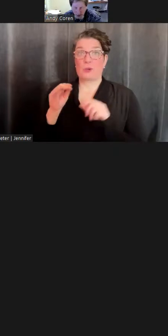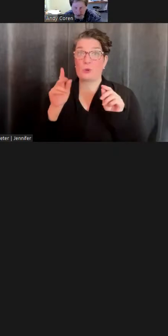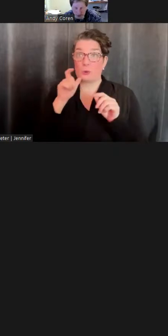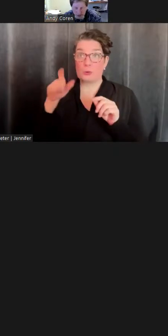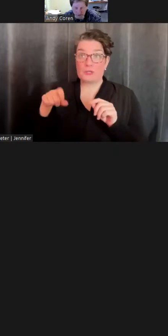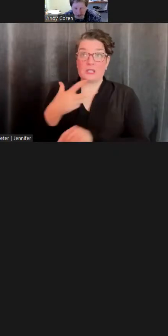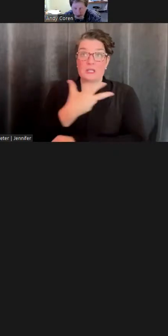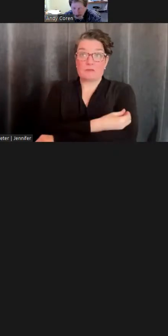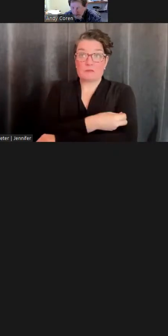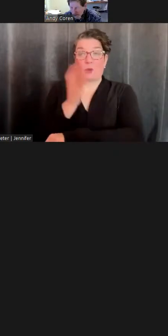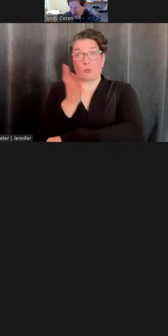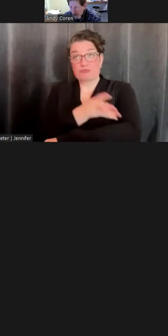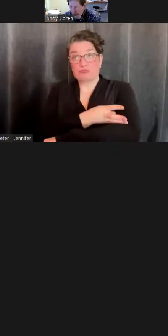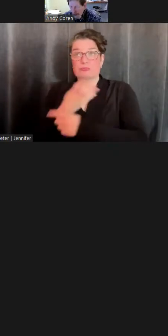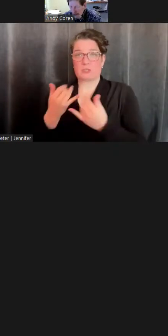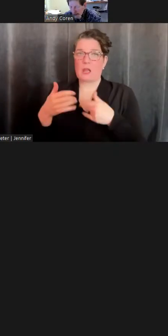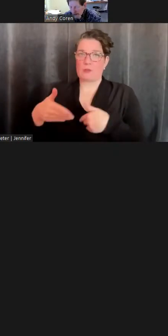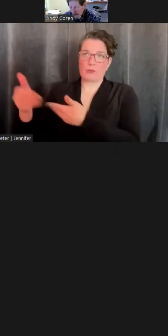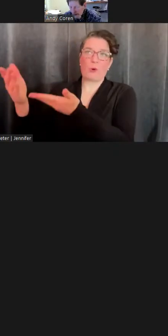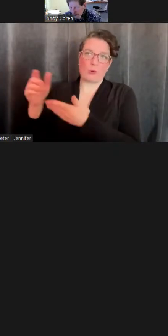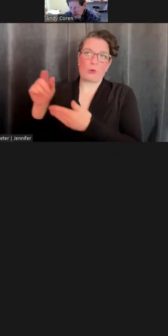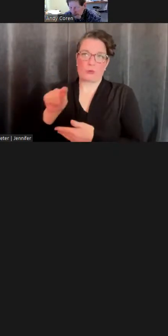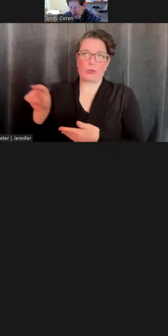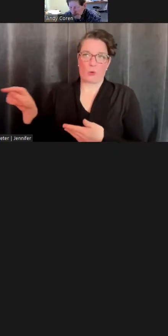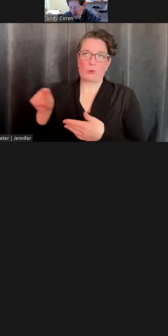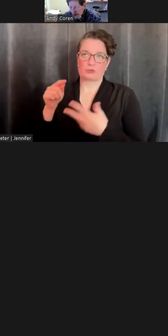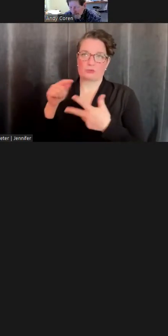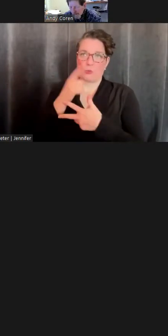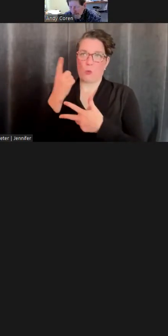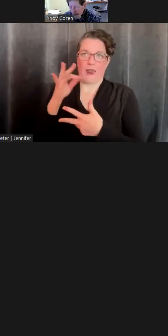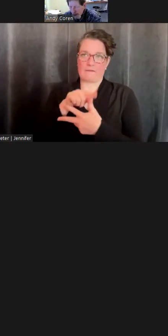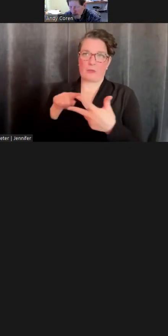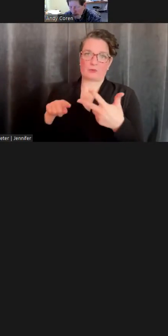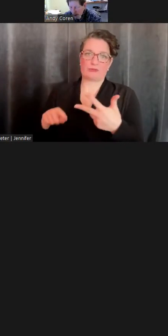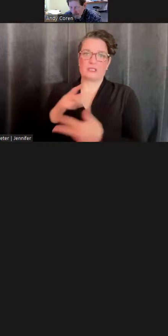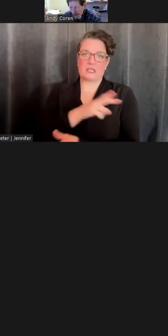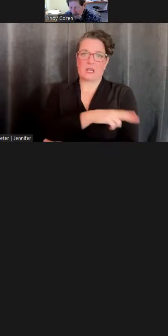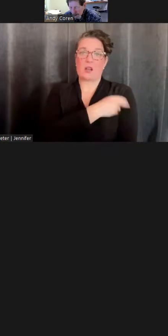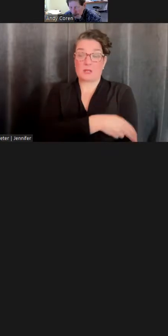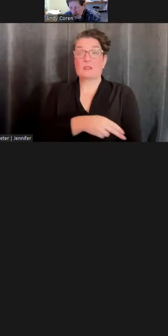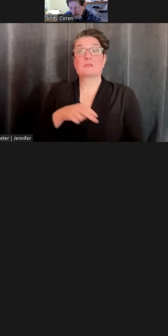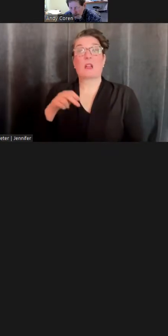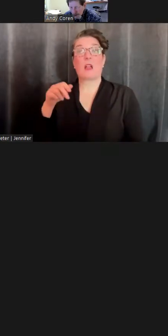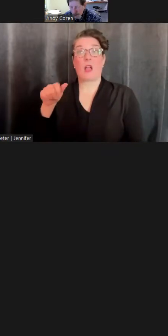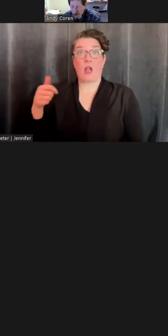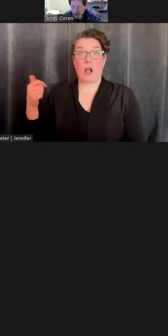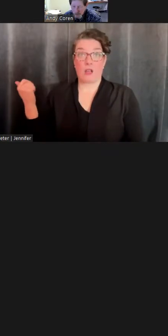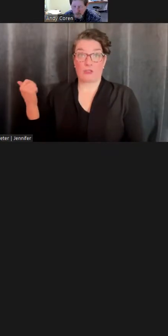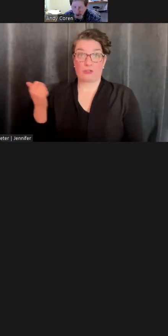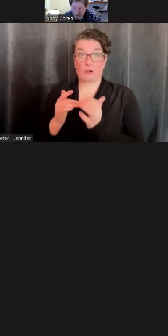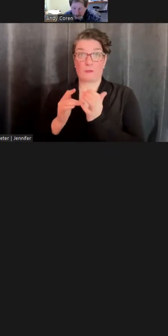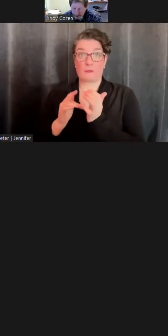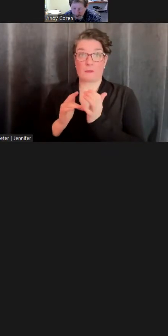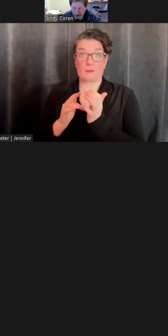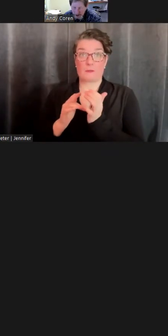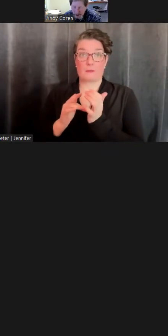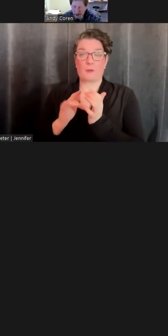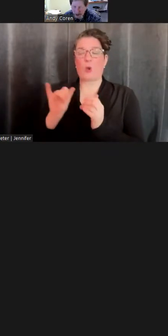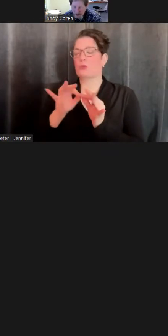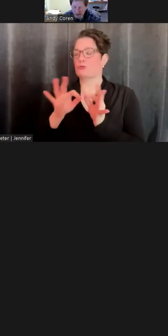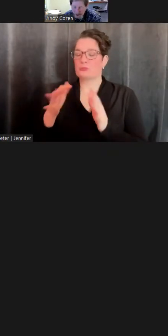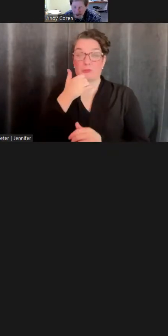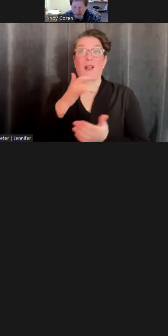this point are going to Adventist hospitals, and the others are being distributed to